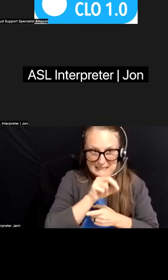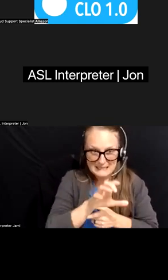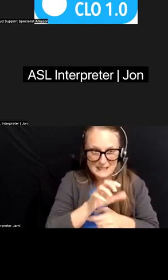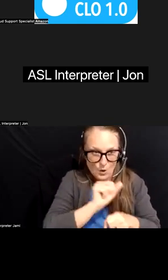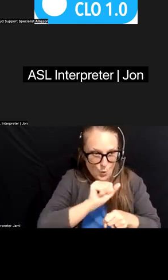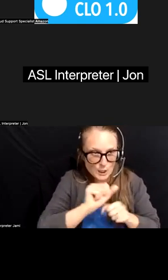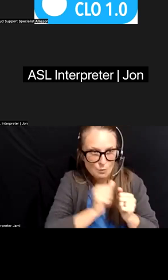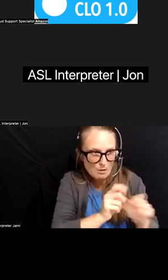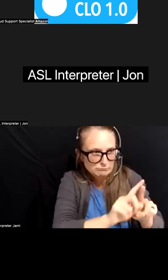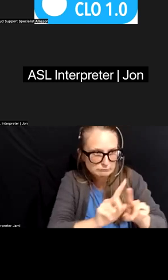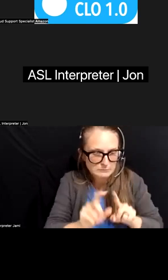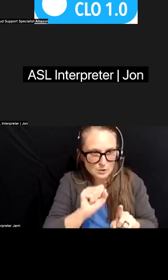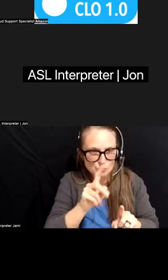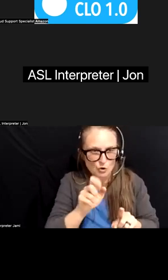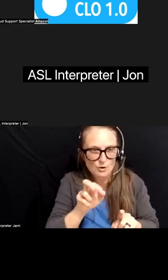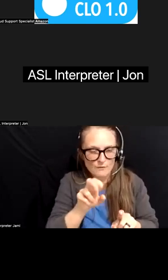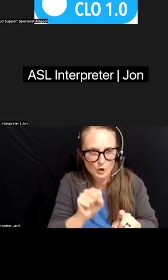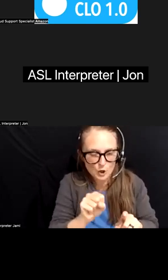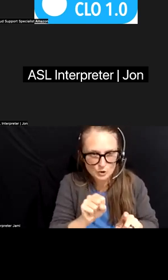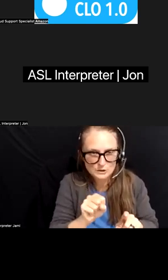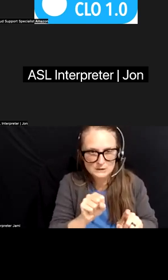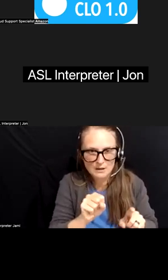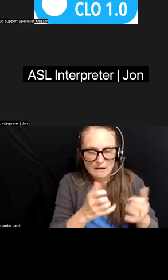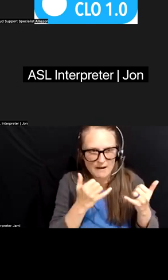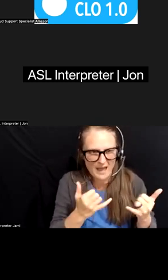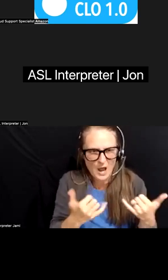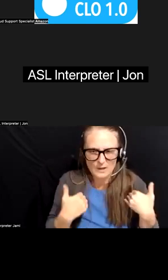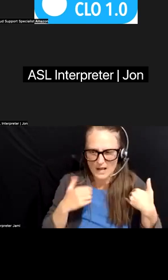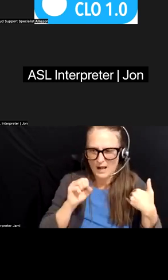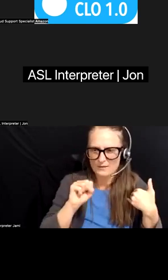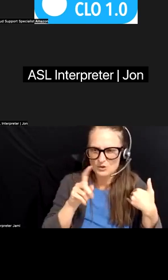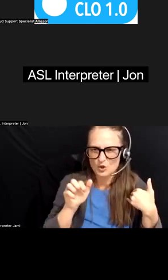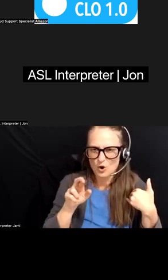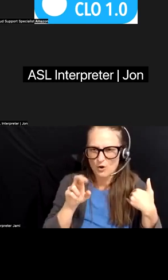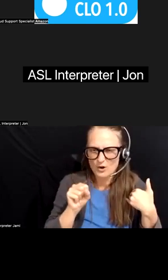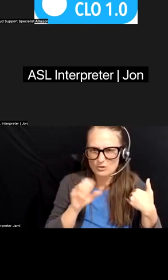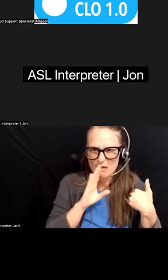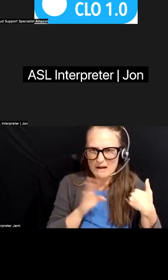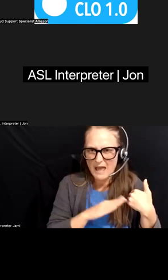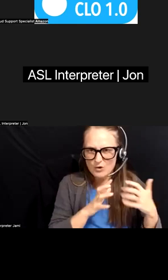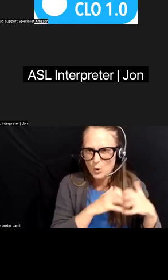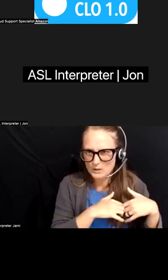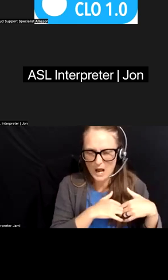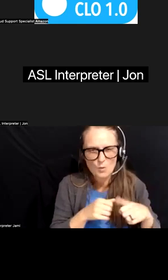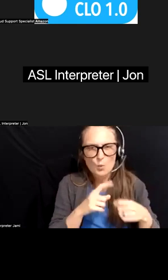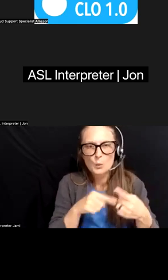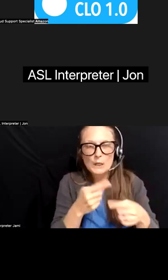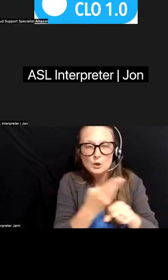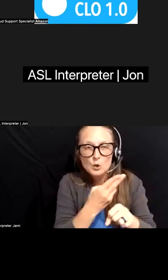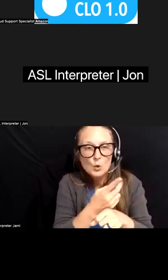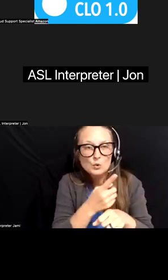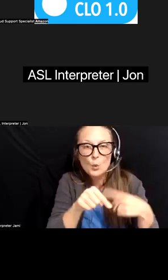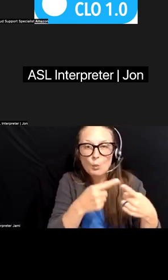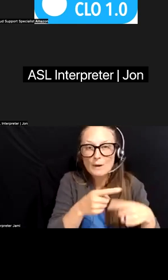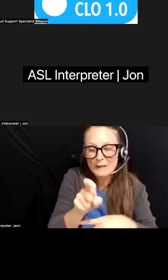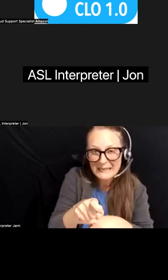with servers and how valuable they are. And now we can have servers that never go down. We use them when we need them. They